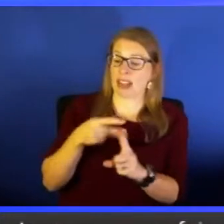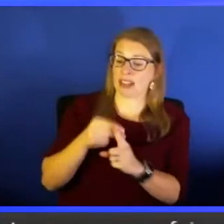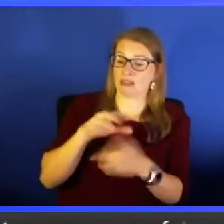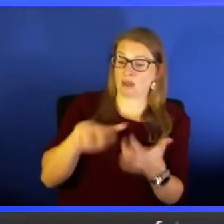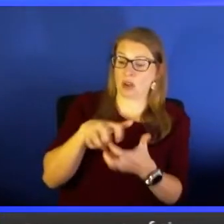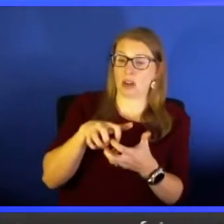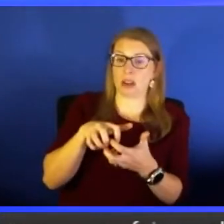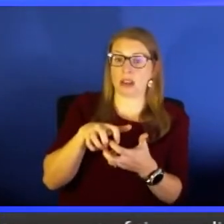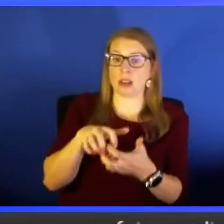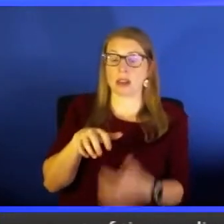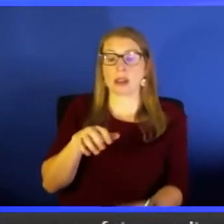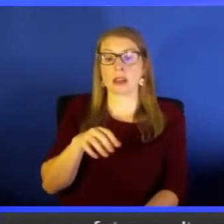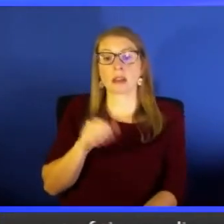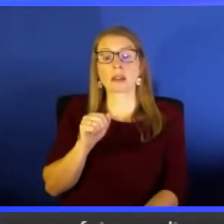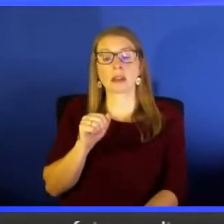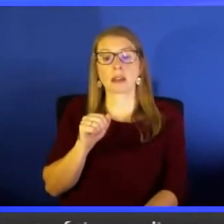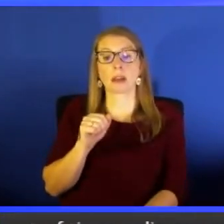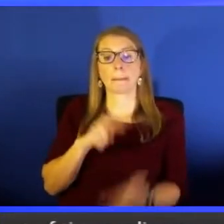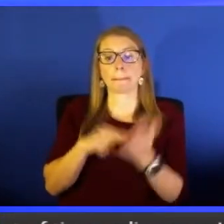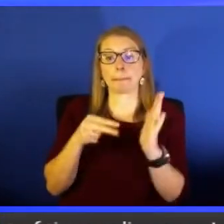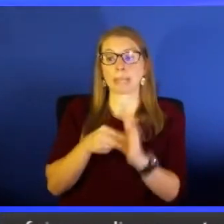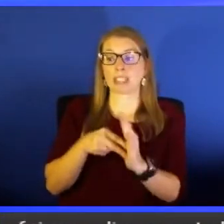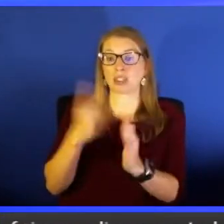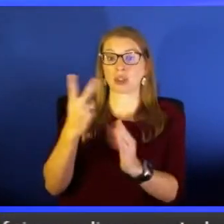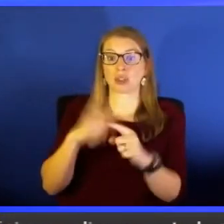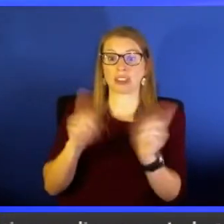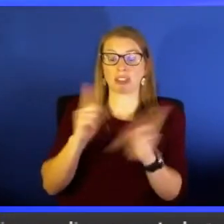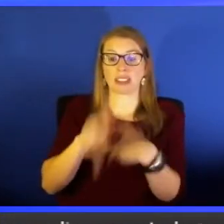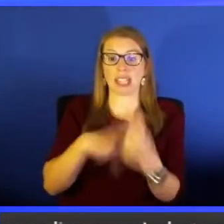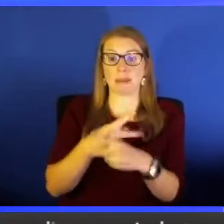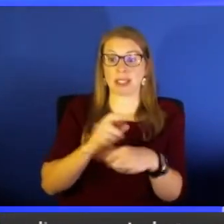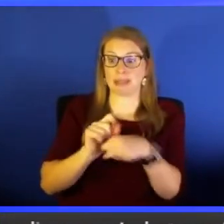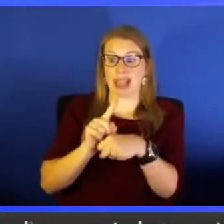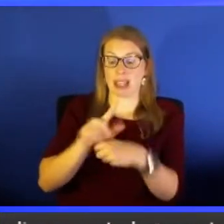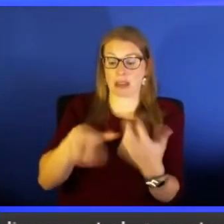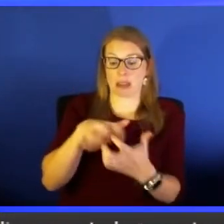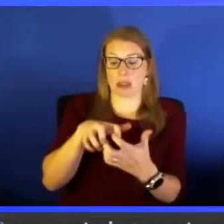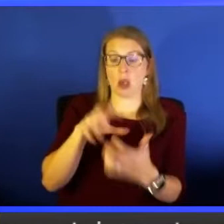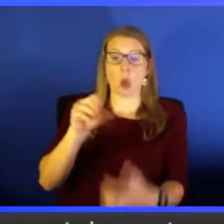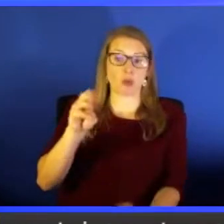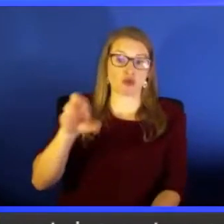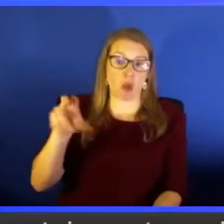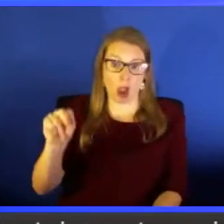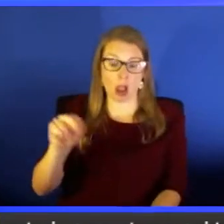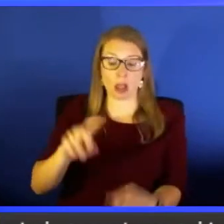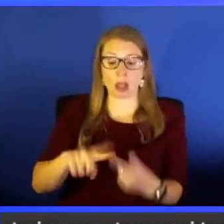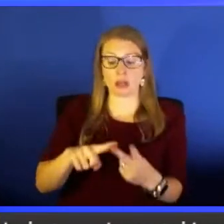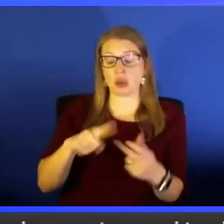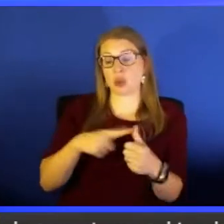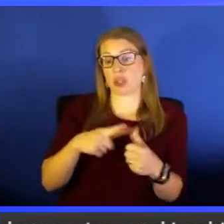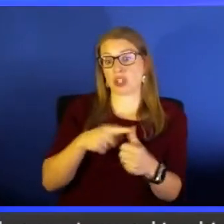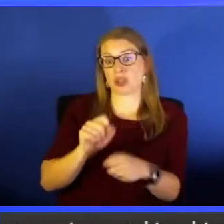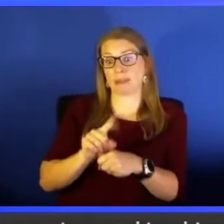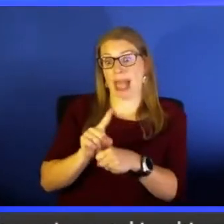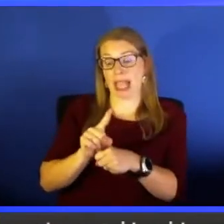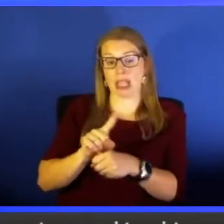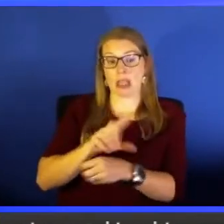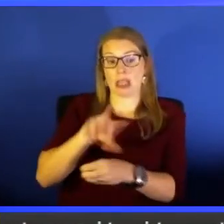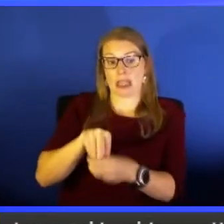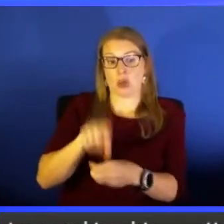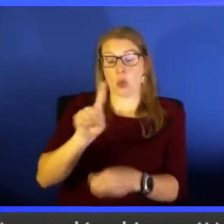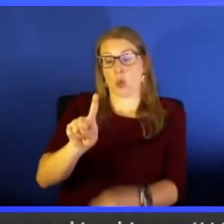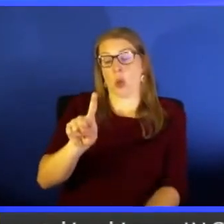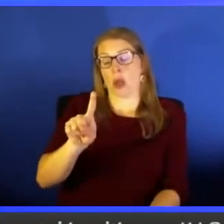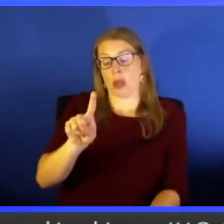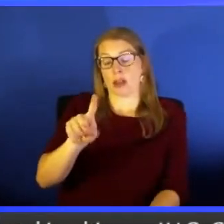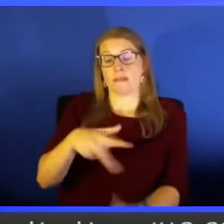bivalent vaccines in which you have 2 different types of spike, maybe one Omicron, maybe one original spike in one vaccine. So all